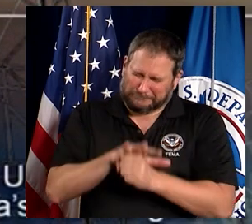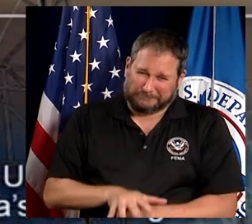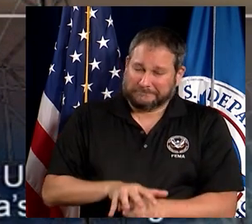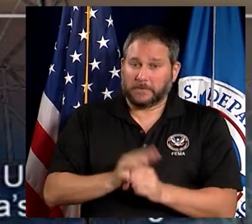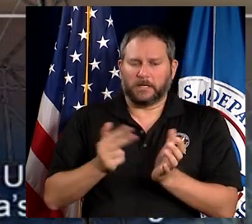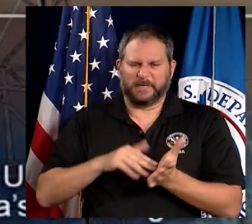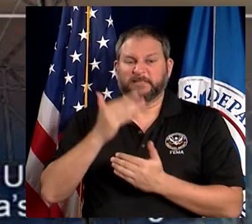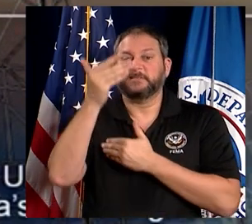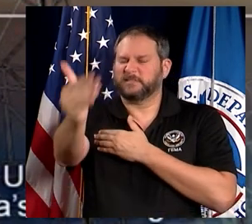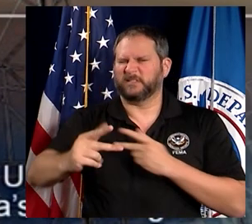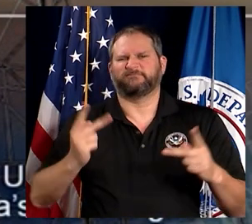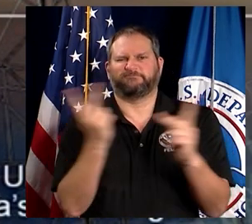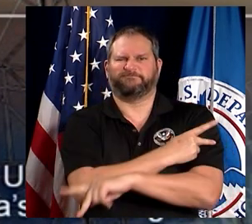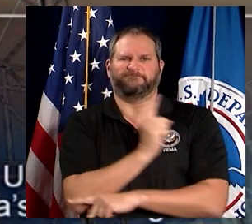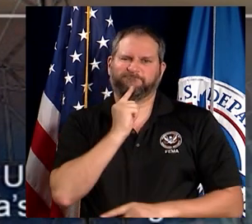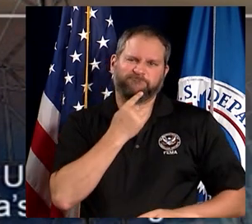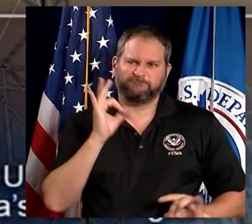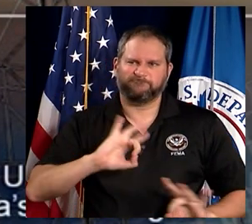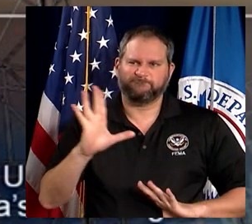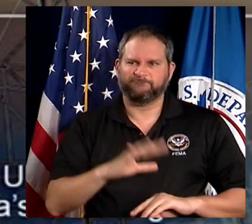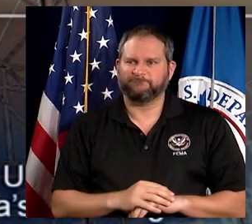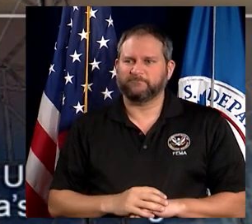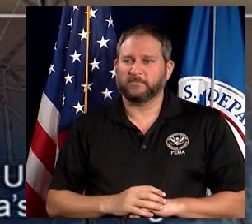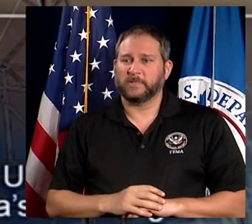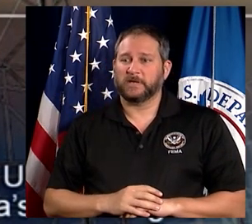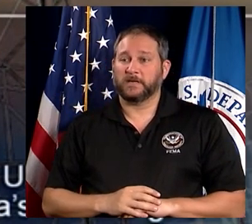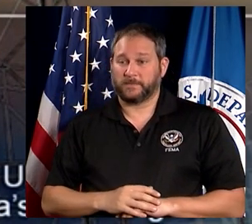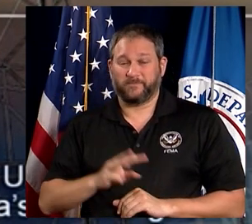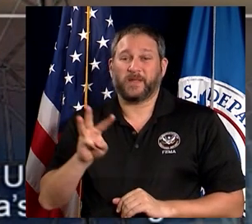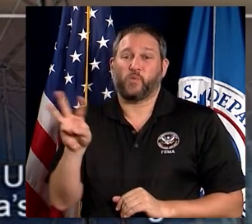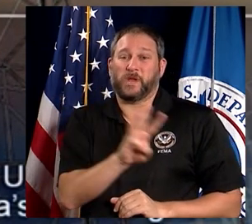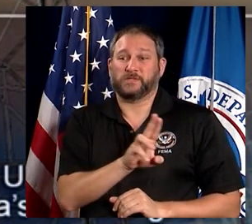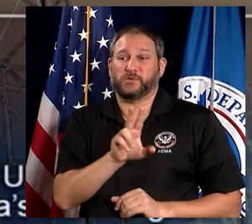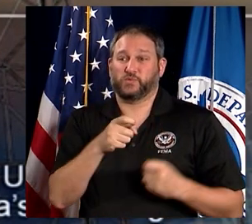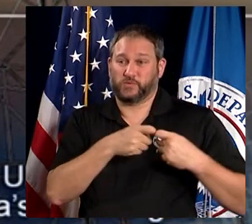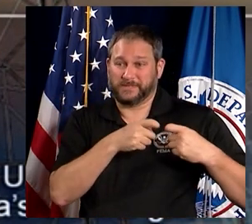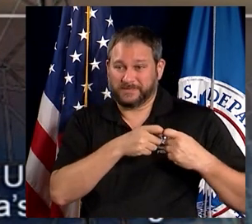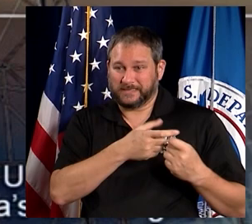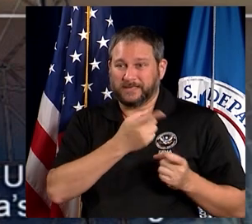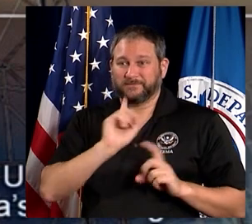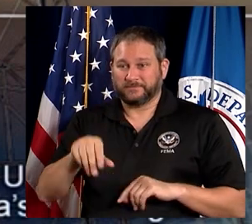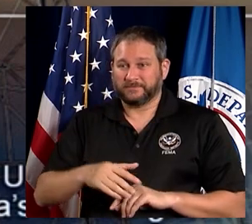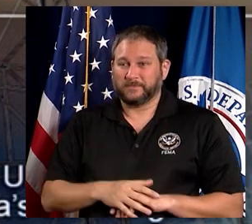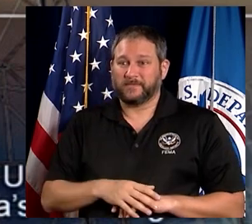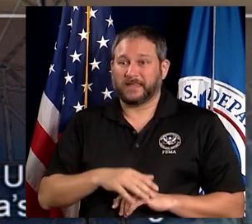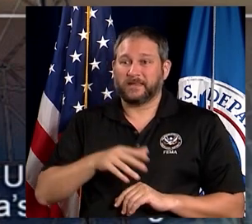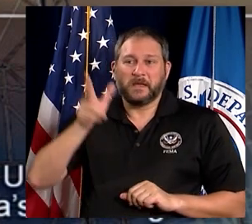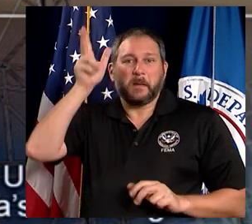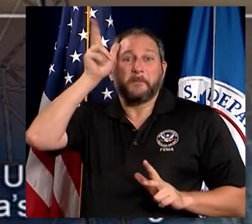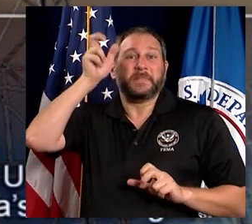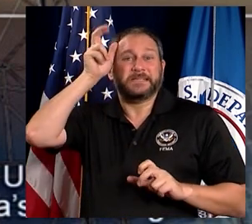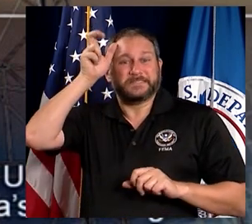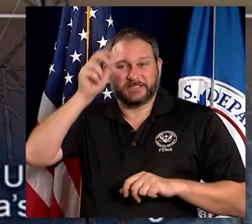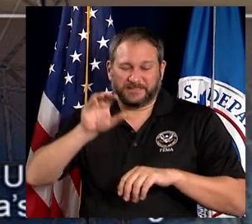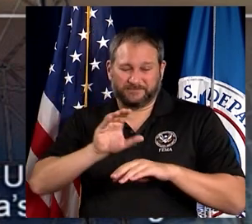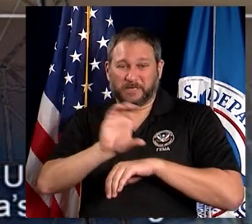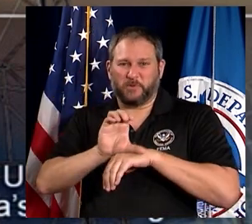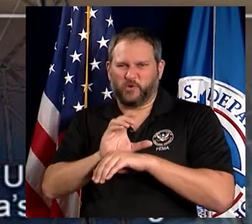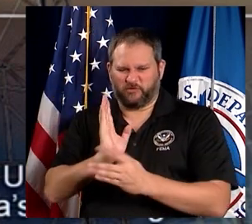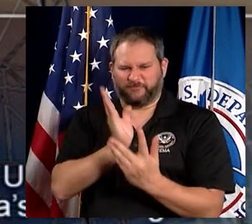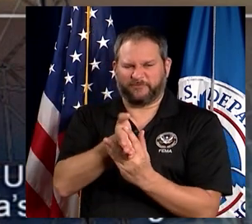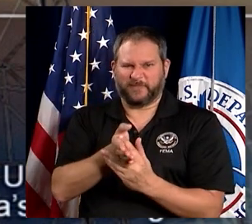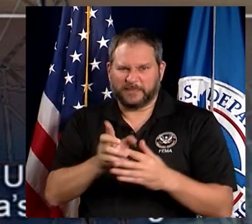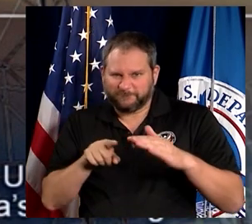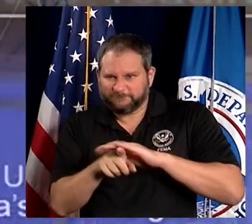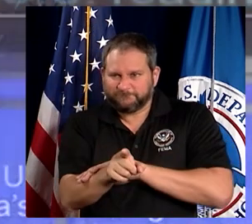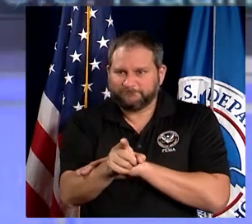Western utility reported a malicious cyber event. Hackers overwhelmed its Cisco servers, blocking access to